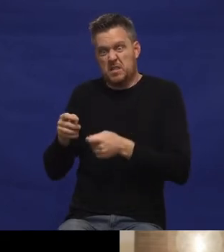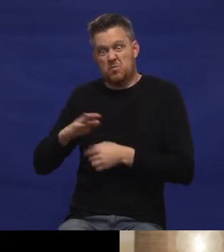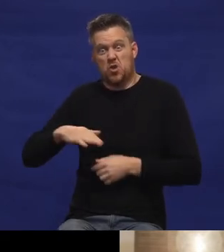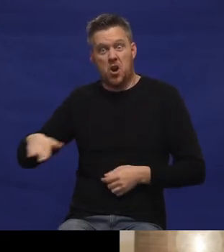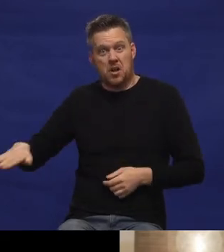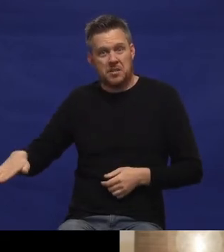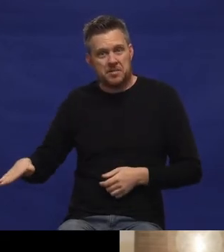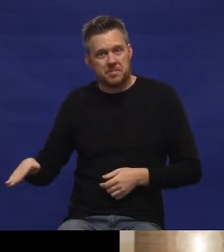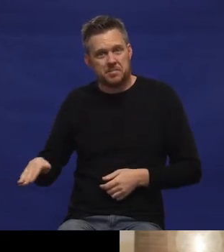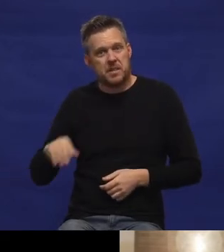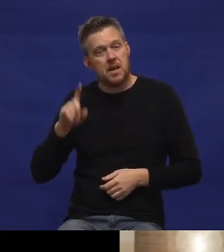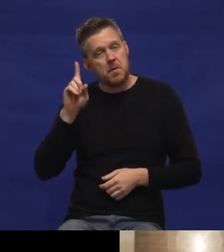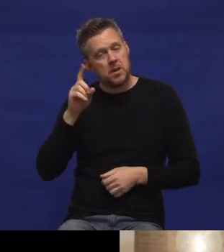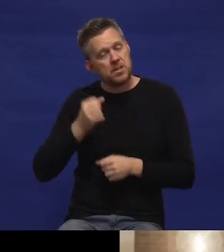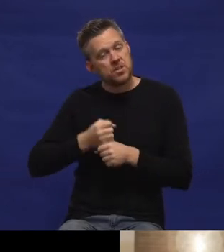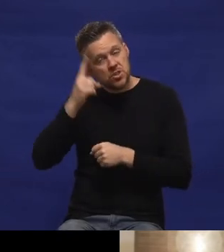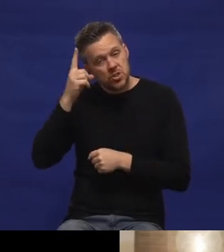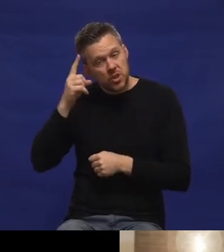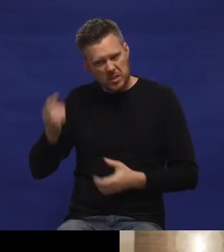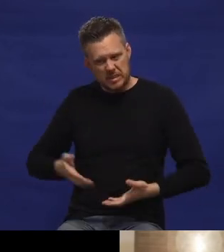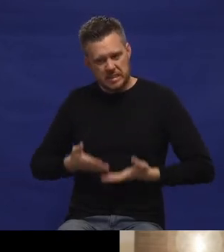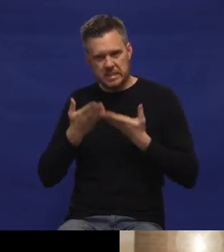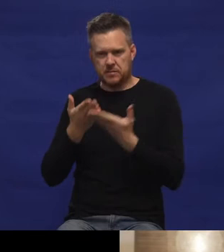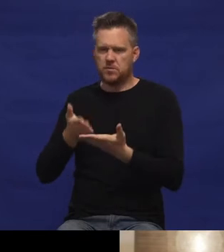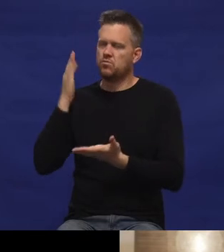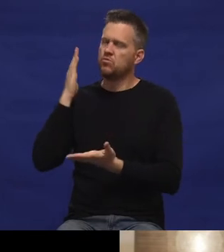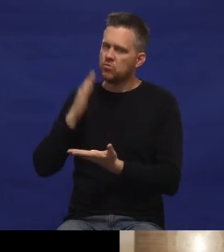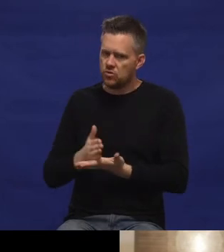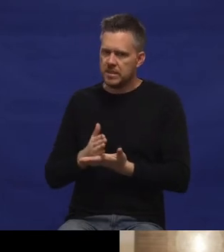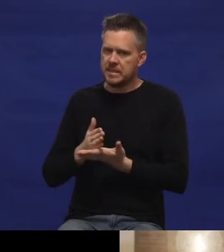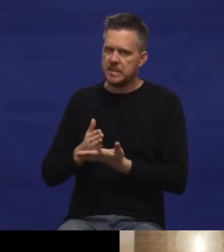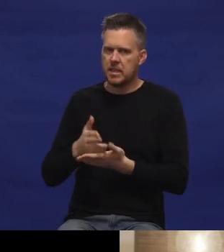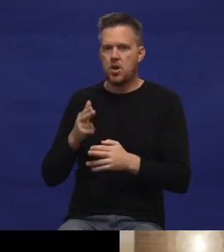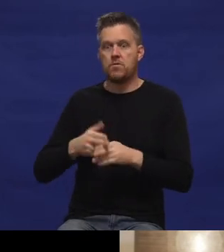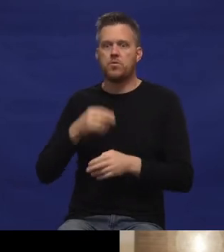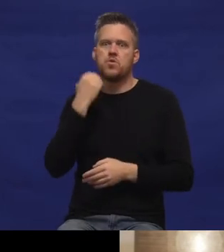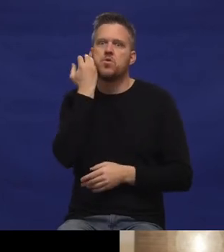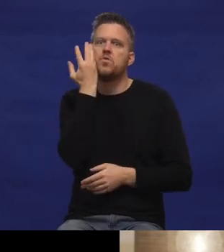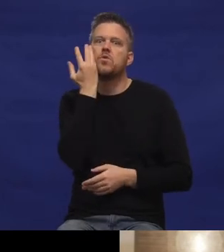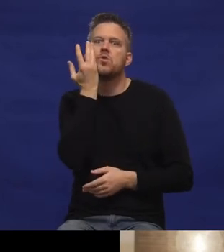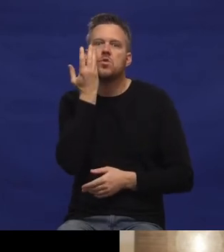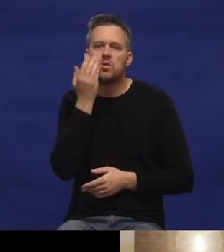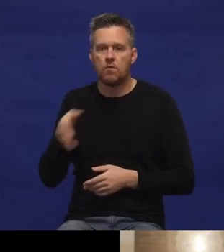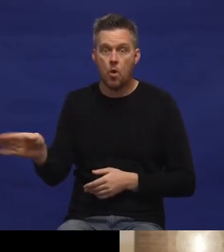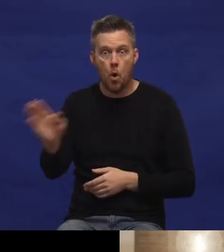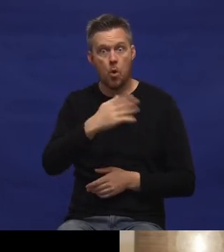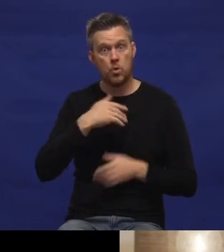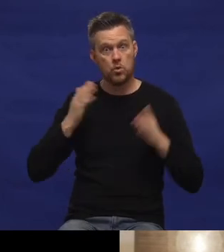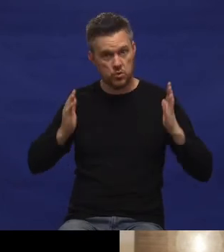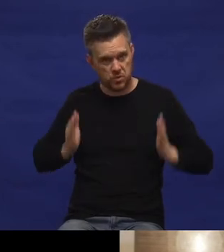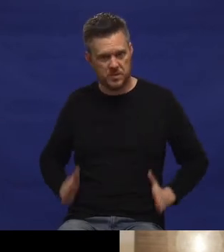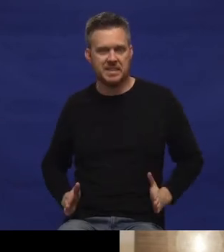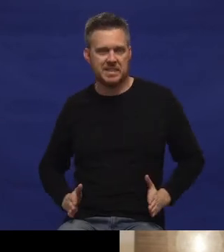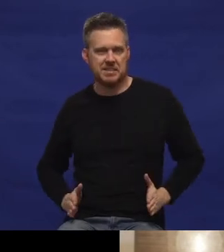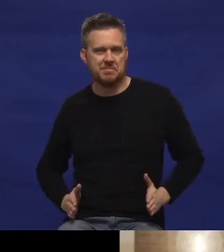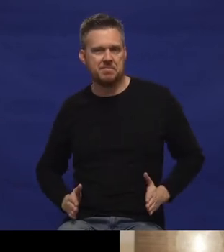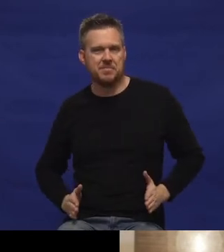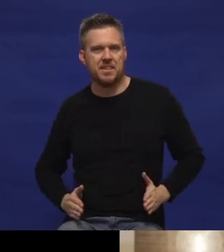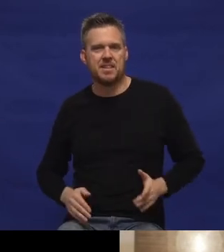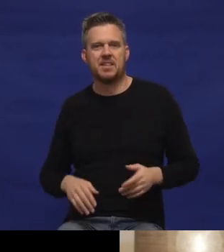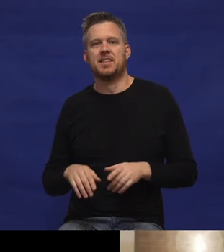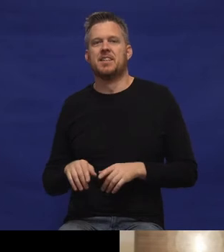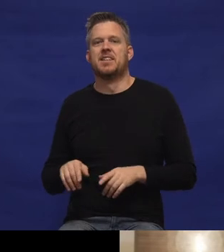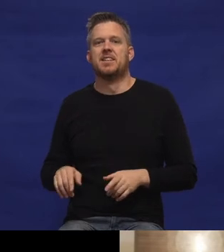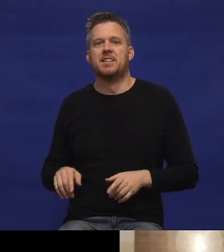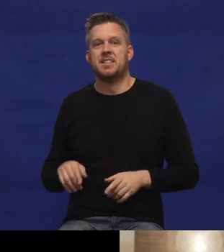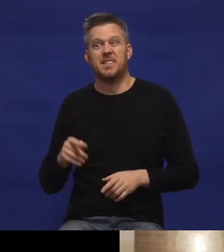child into the world, and yet God entrusted them with the future of humanity. And